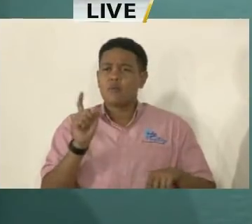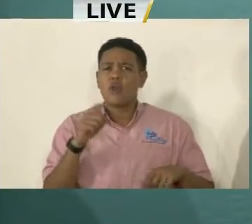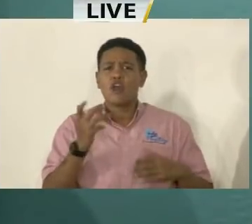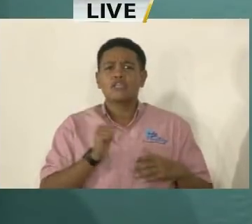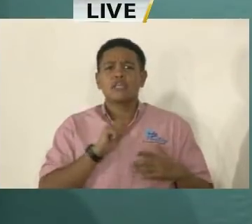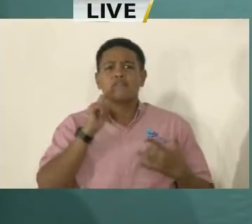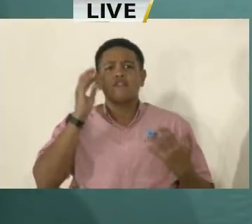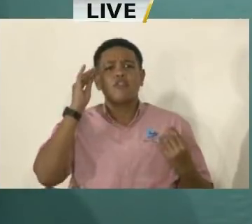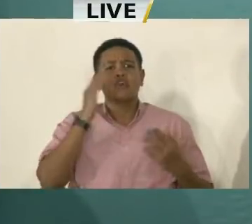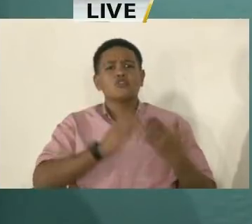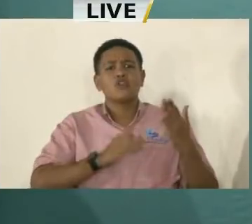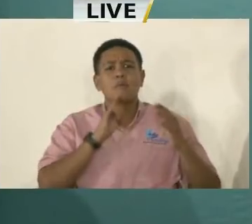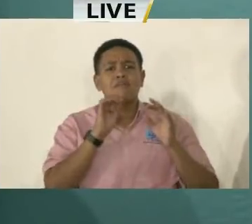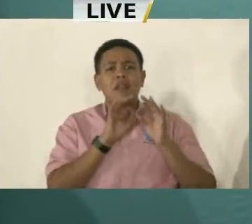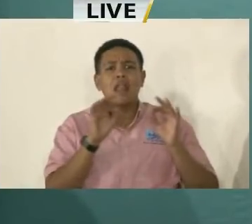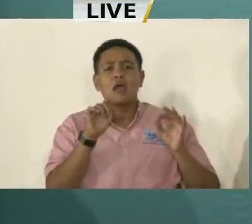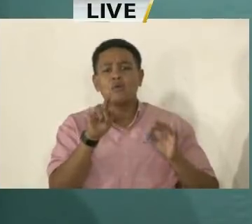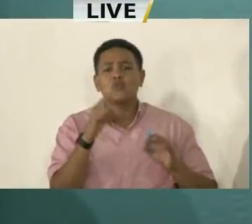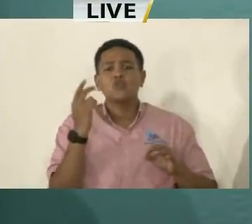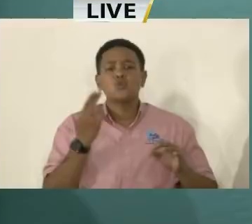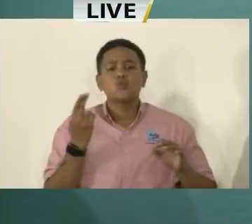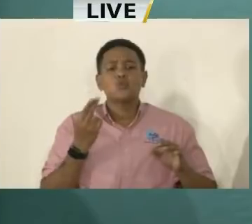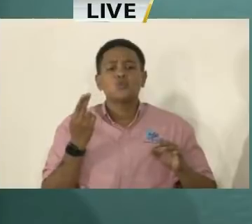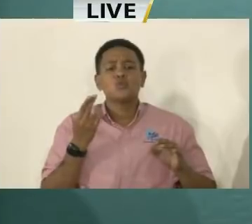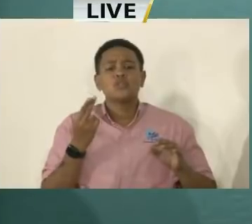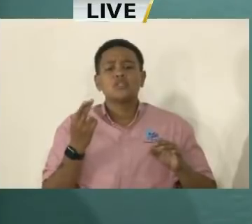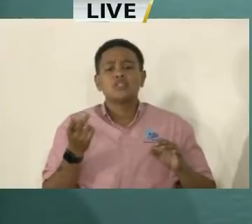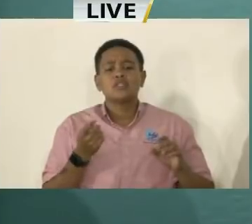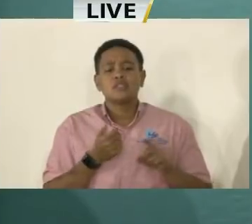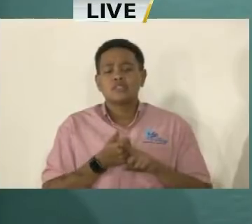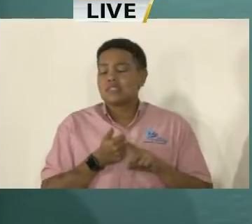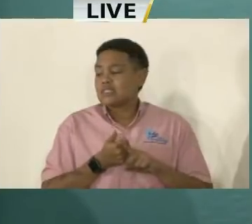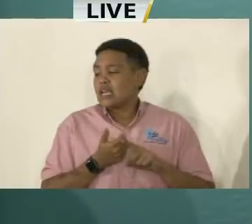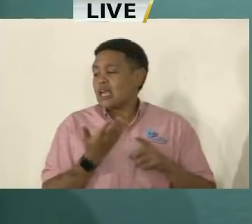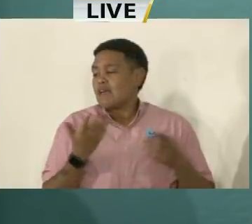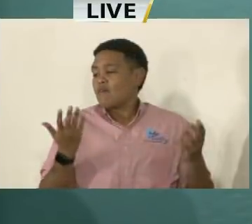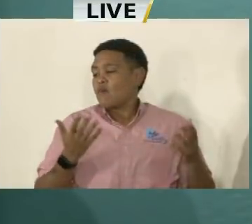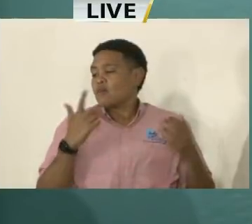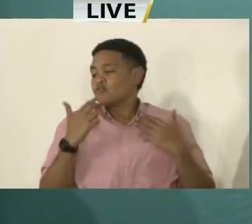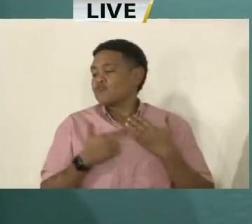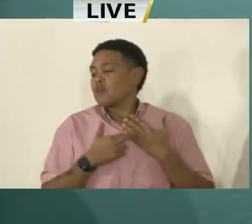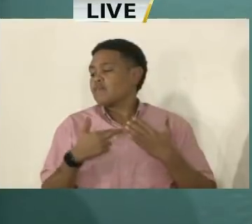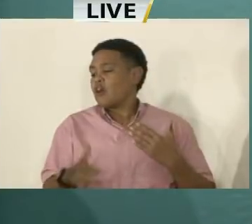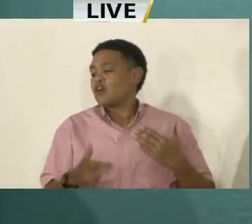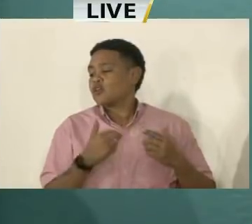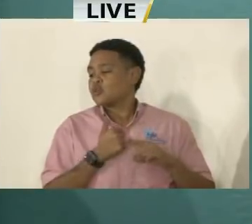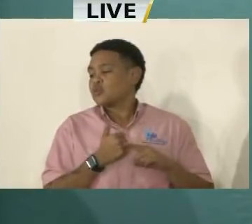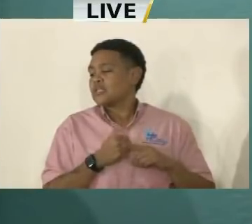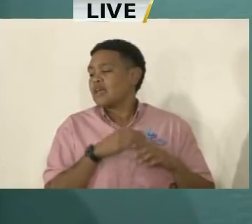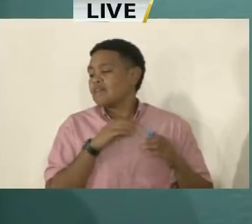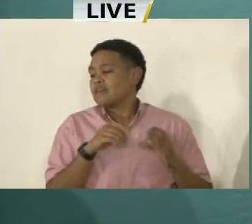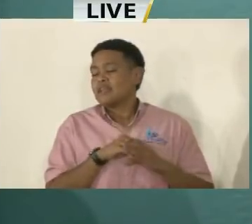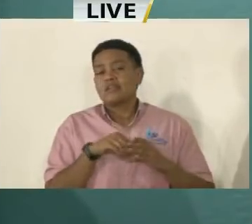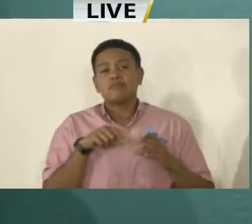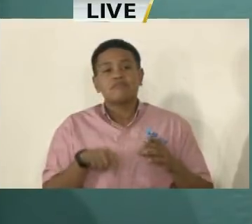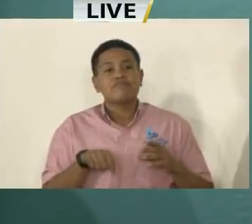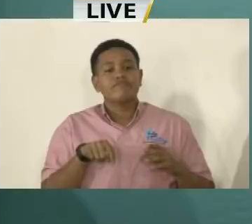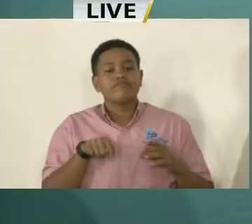I thought some of the language that we were using was what is referred to in the